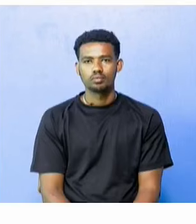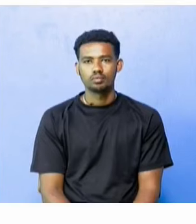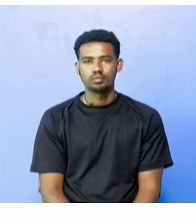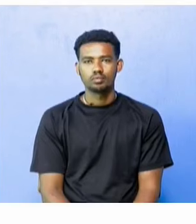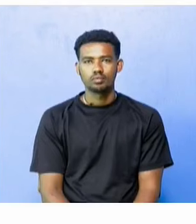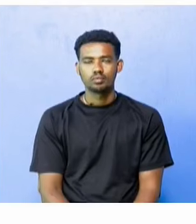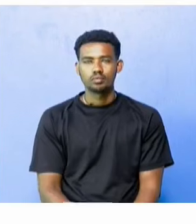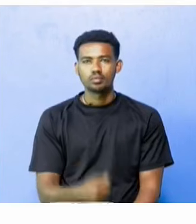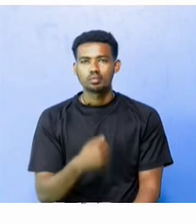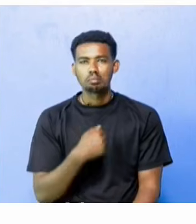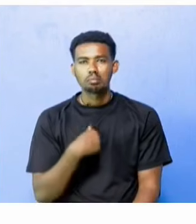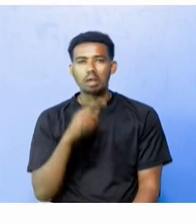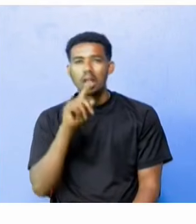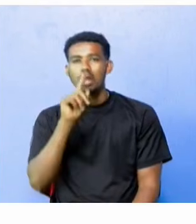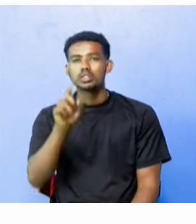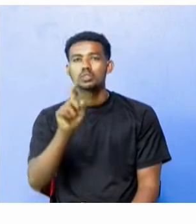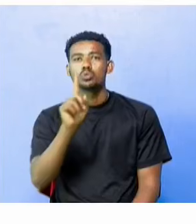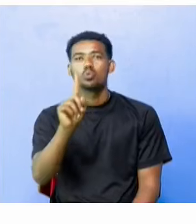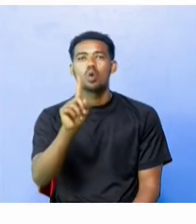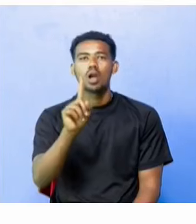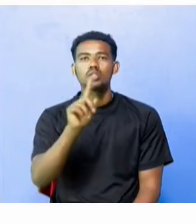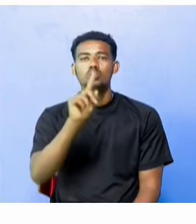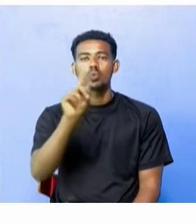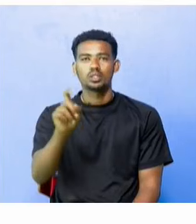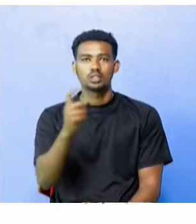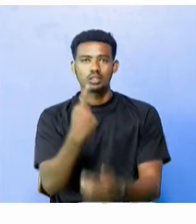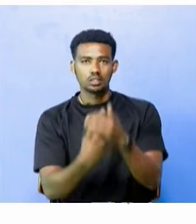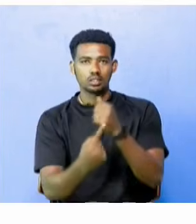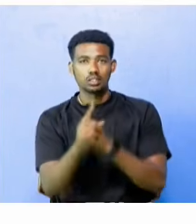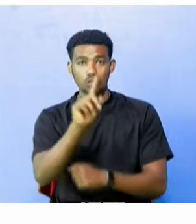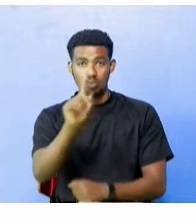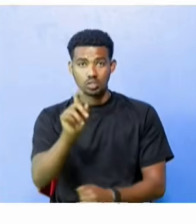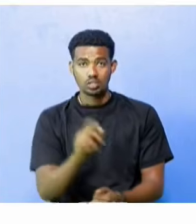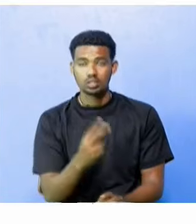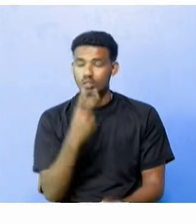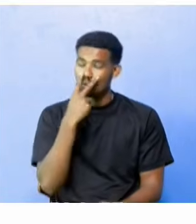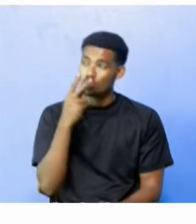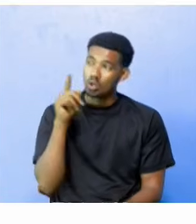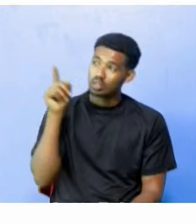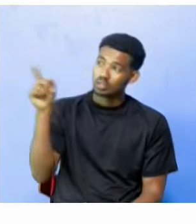Let me ask you one question, just a single question. Look at this. Who